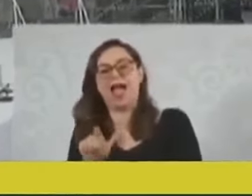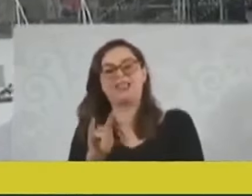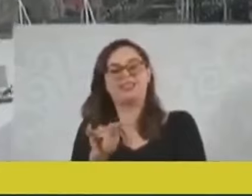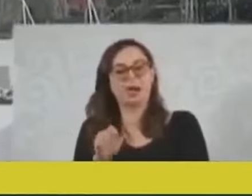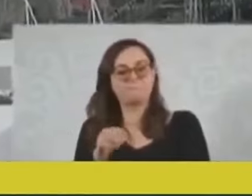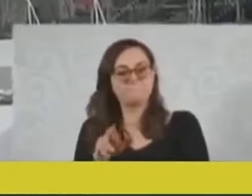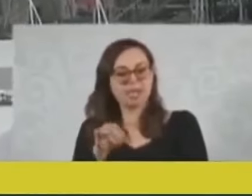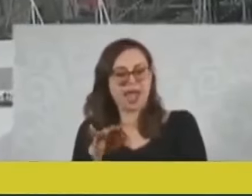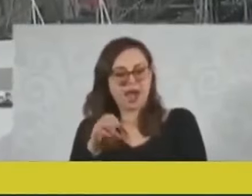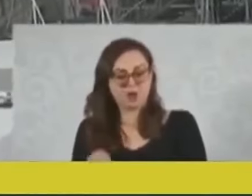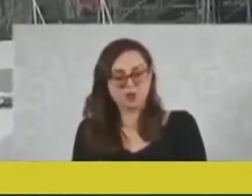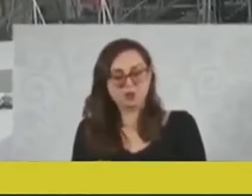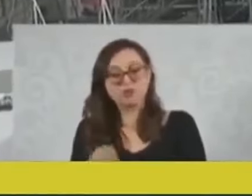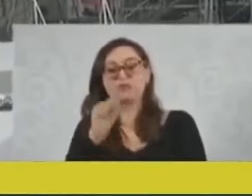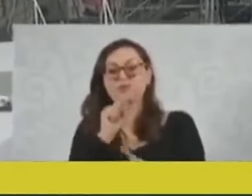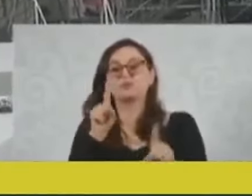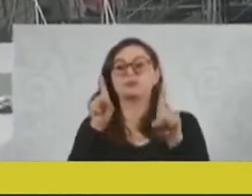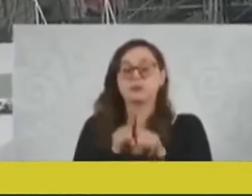Altamirano.